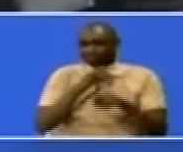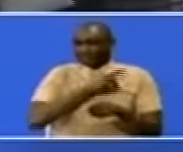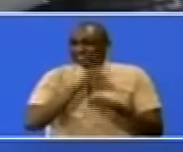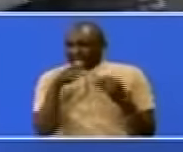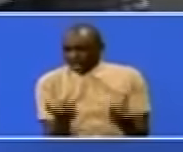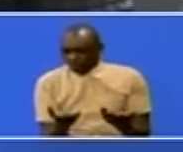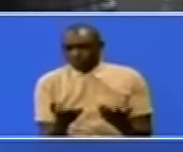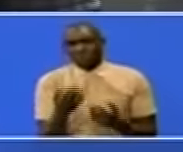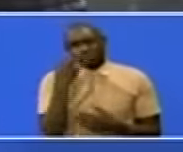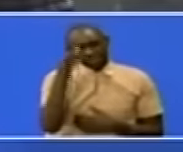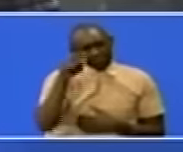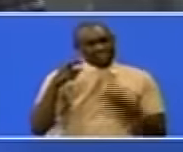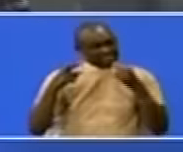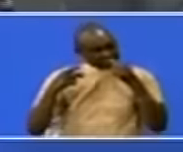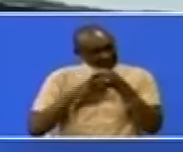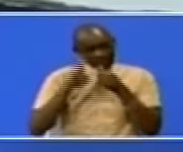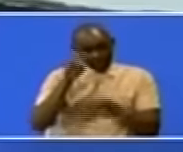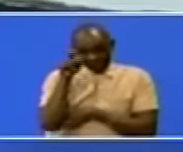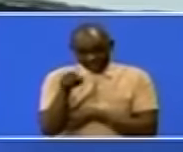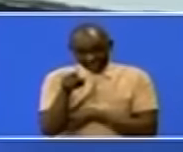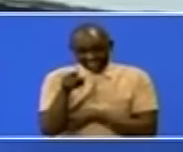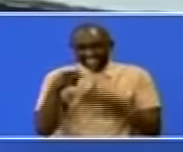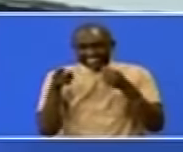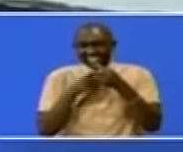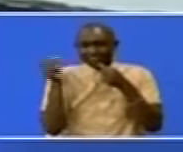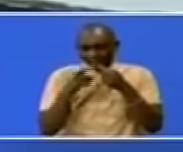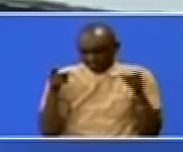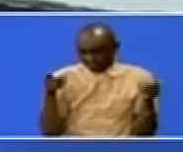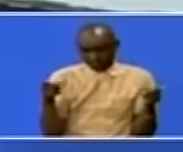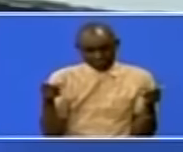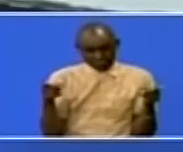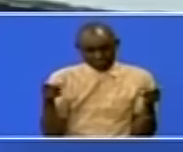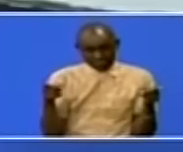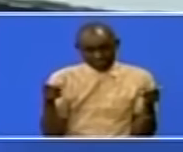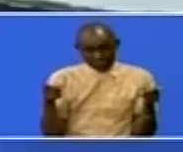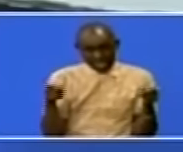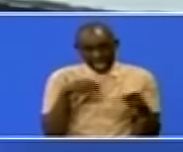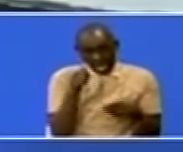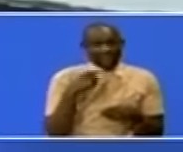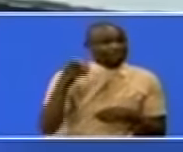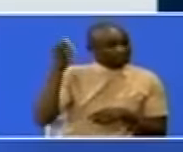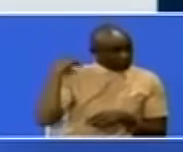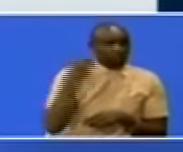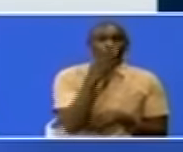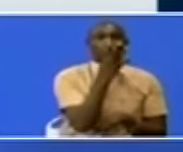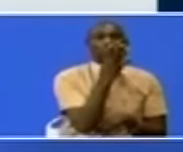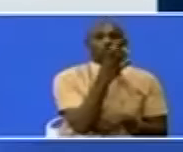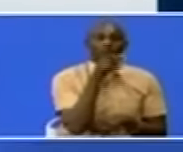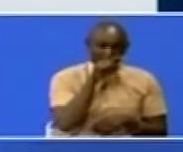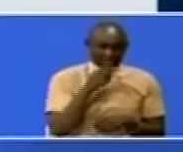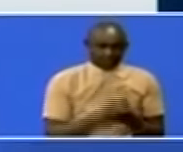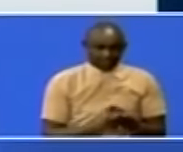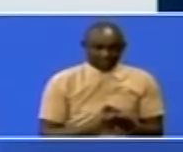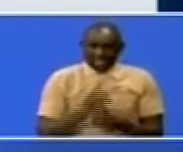at 3.7 billion shillings in the 6 months compared to 4.5 billion shillings the year before. And